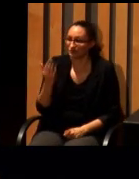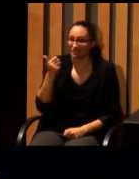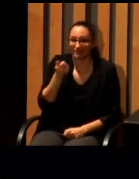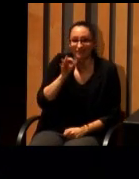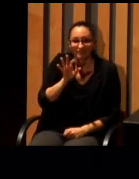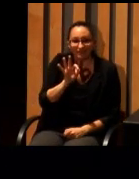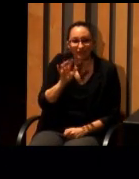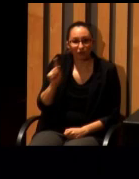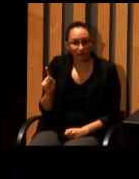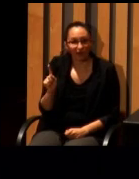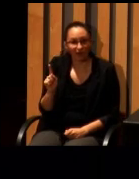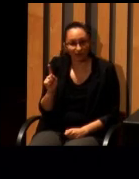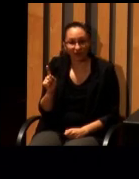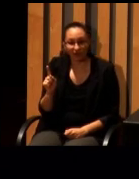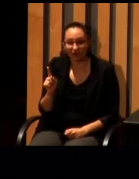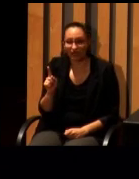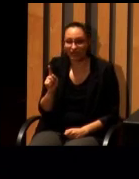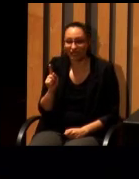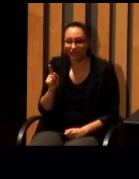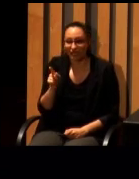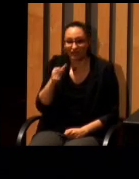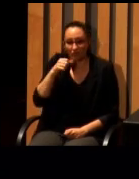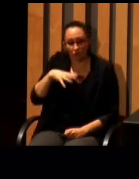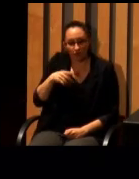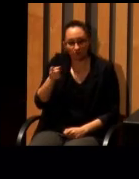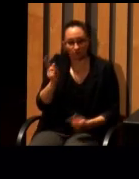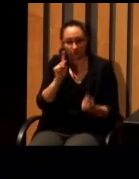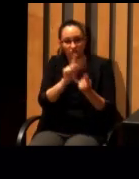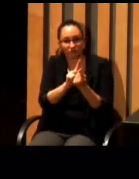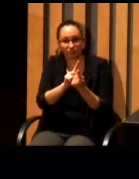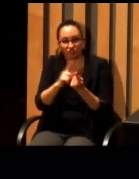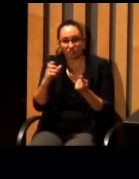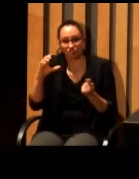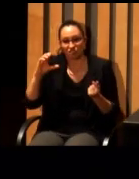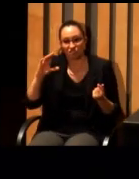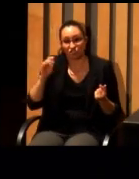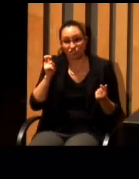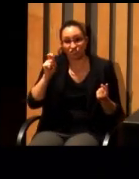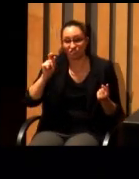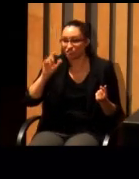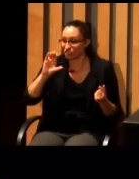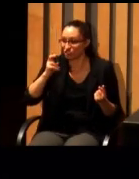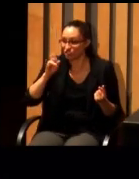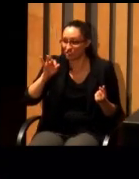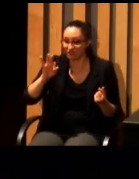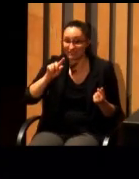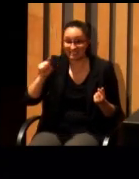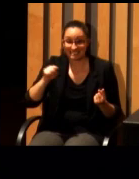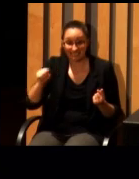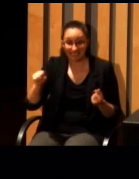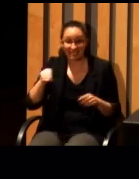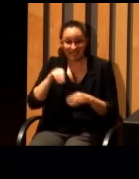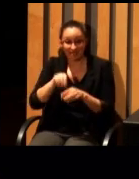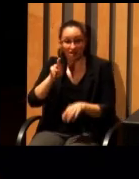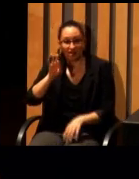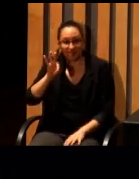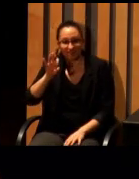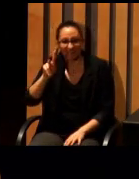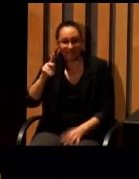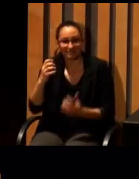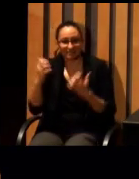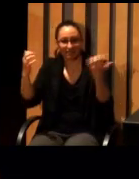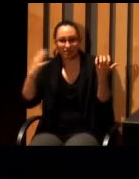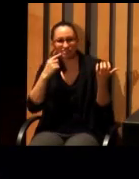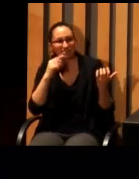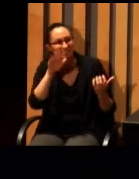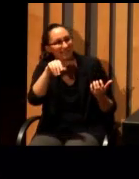1991, she has an encounter with Chief Z in front at RFK, in which she tells him, these